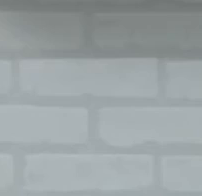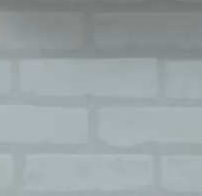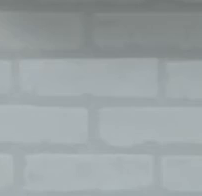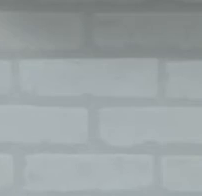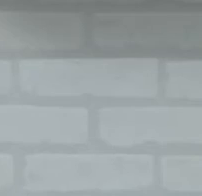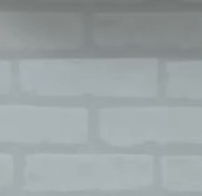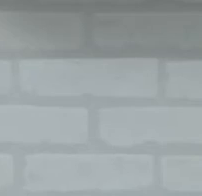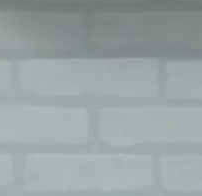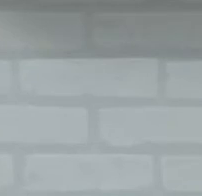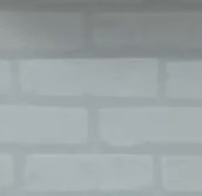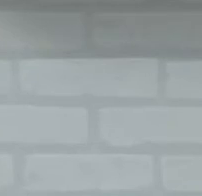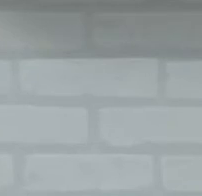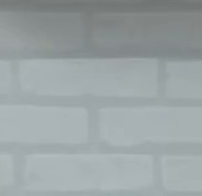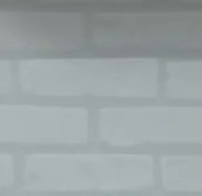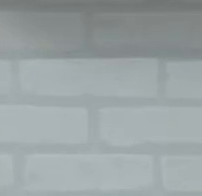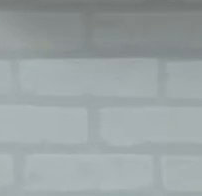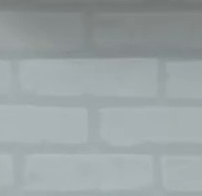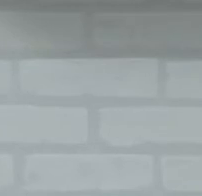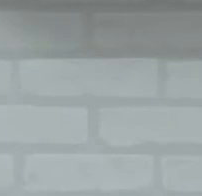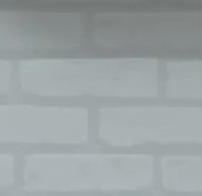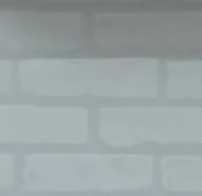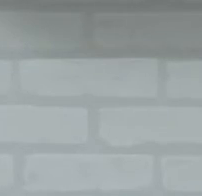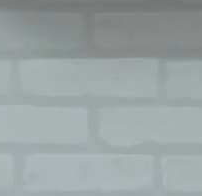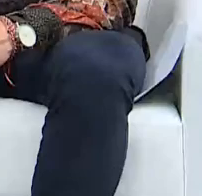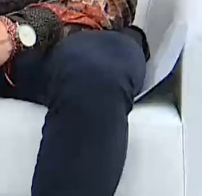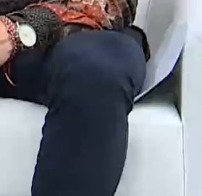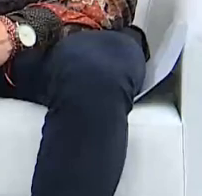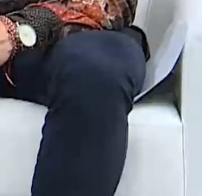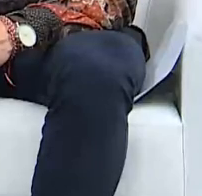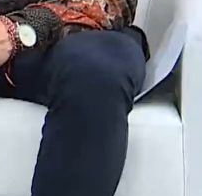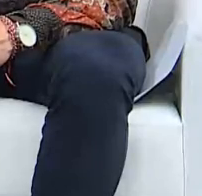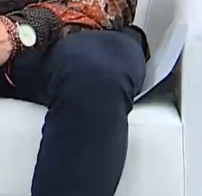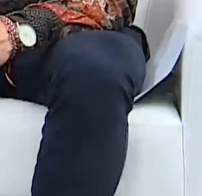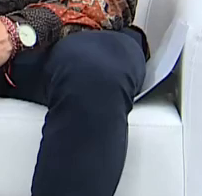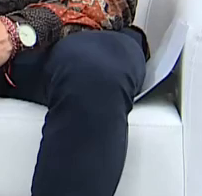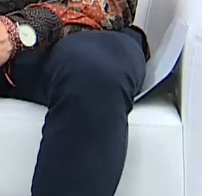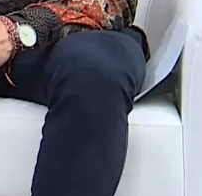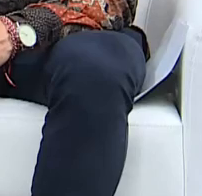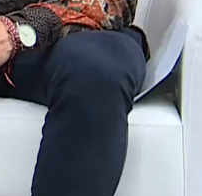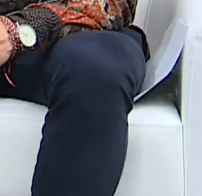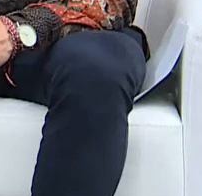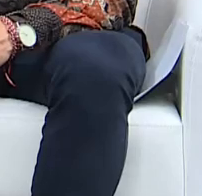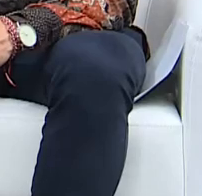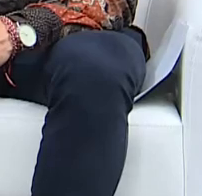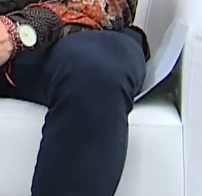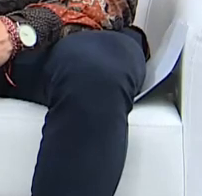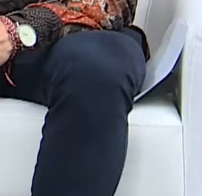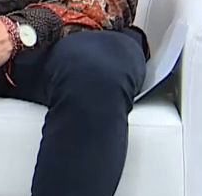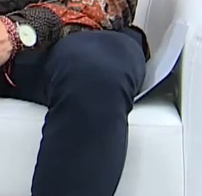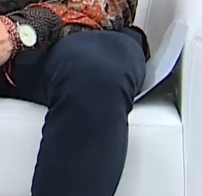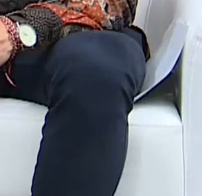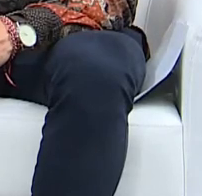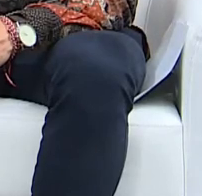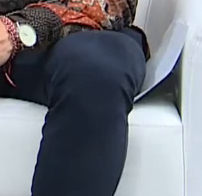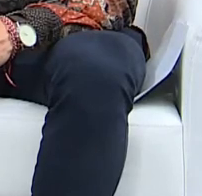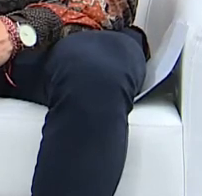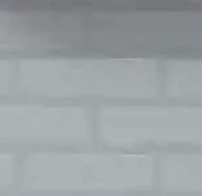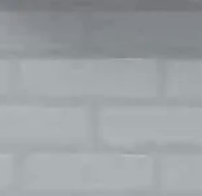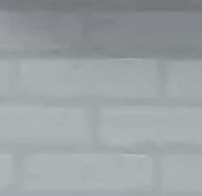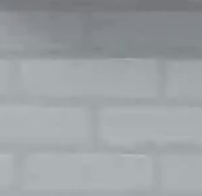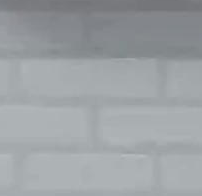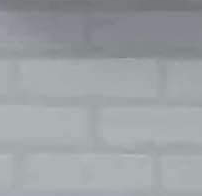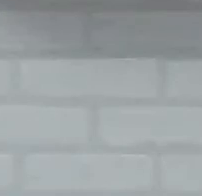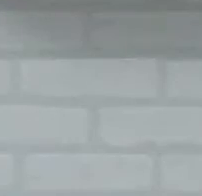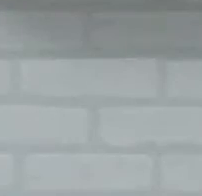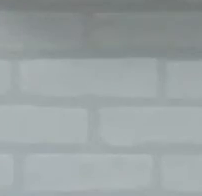that maybe not seen, but it is felt very strongly, like the feeling of isolation, mm. the uncertainty, the disruption